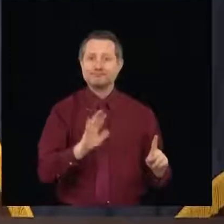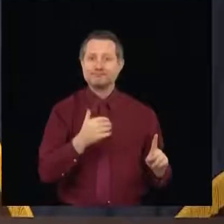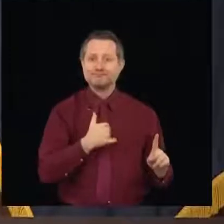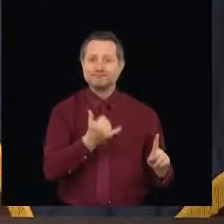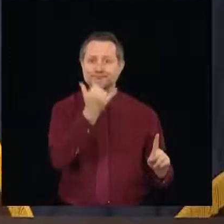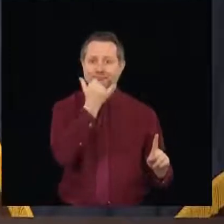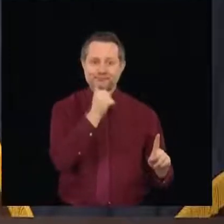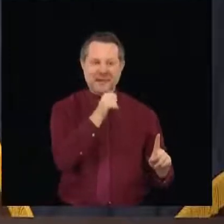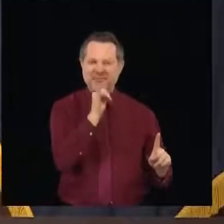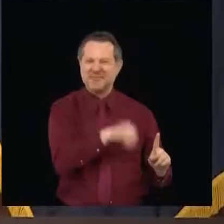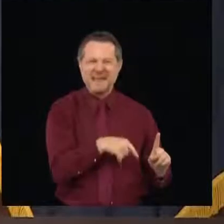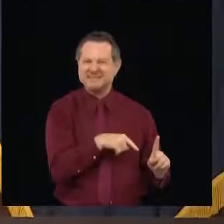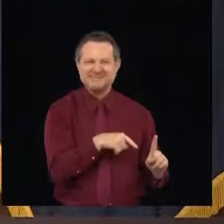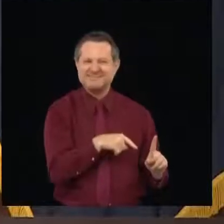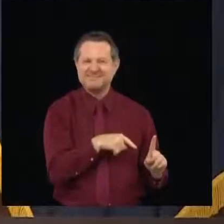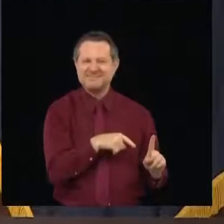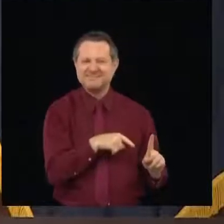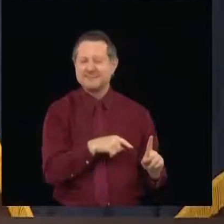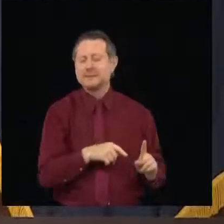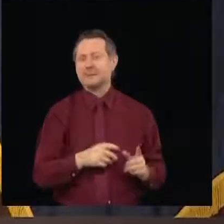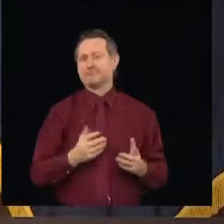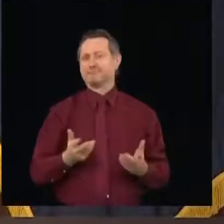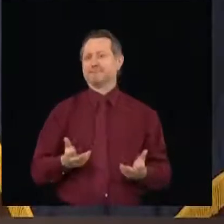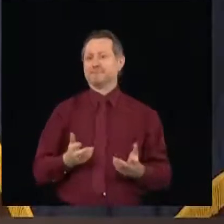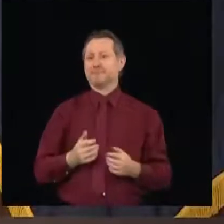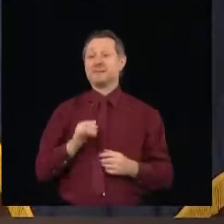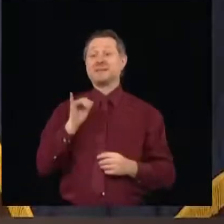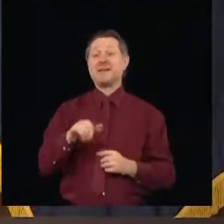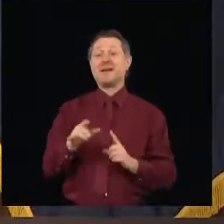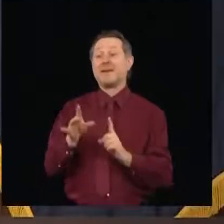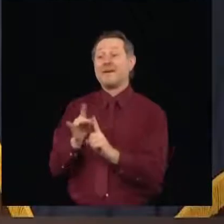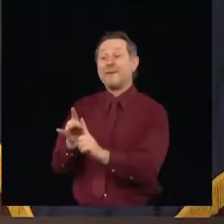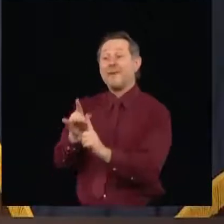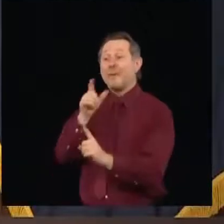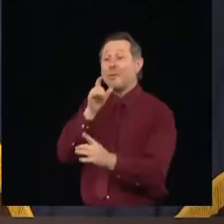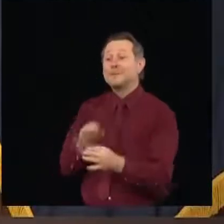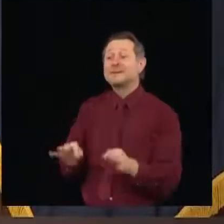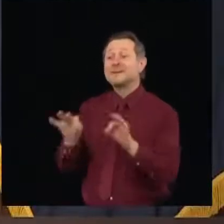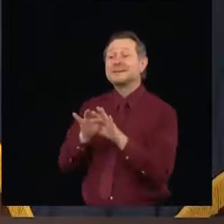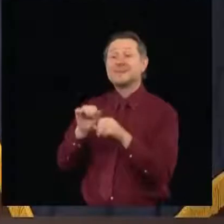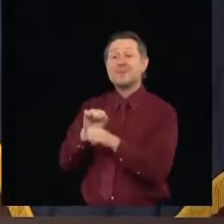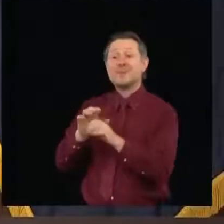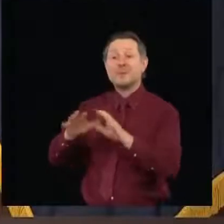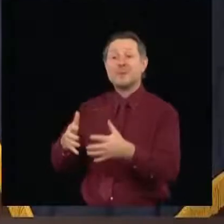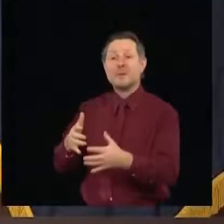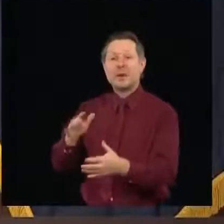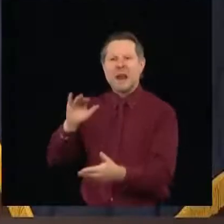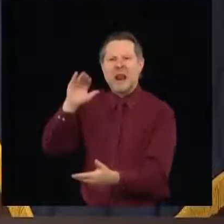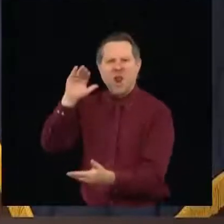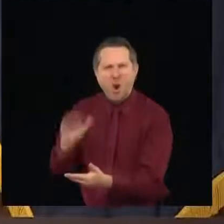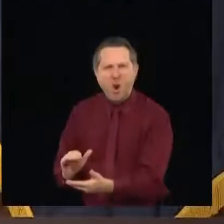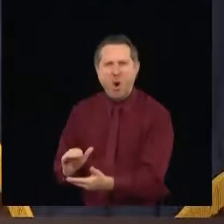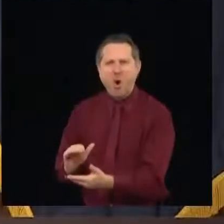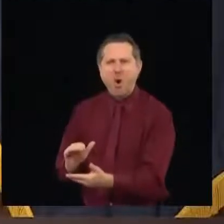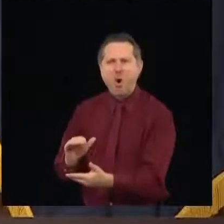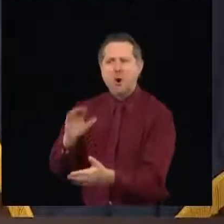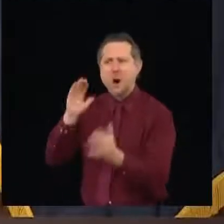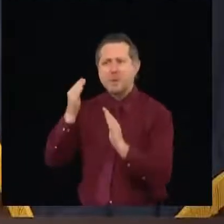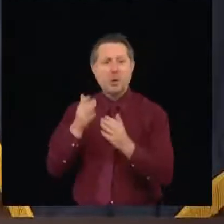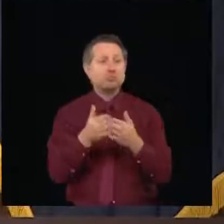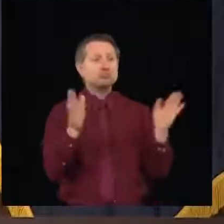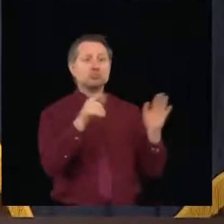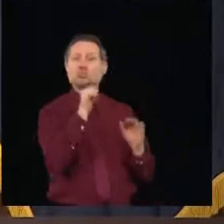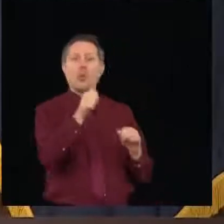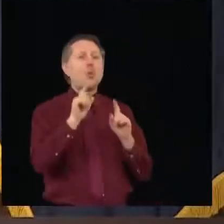wrong. The infection rate among the essential workers is lower than the general population, and those new